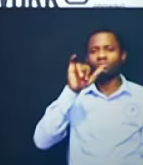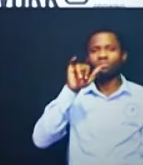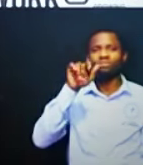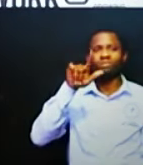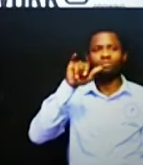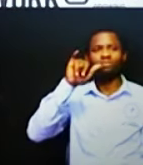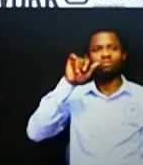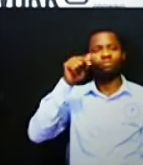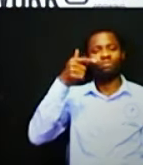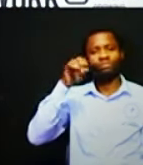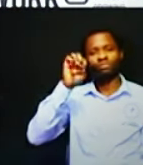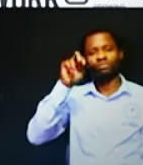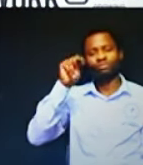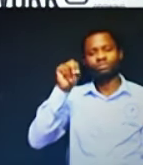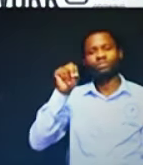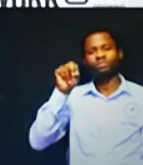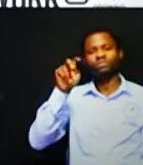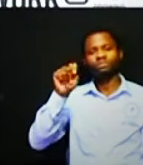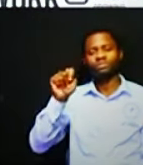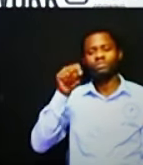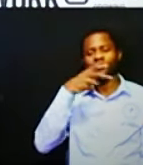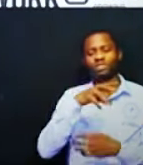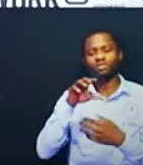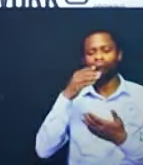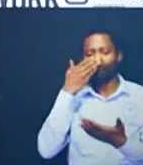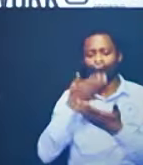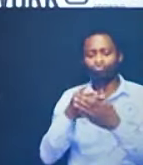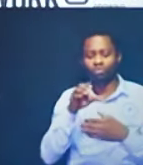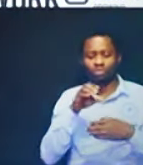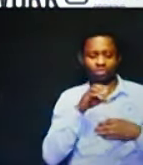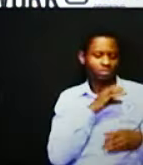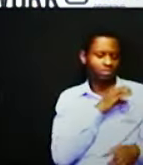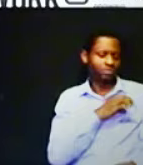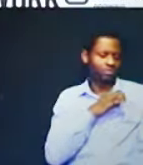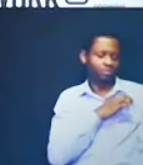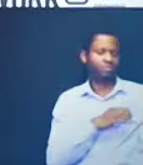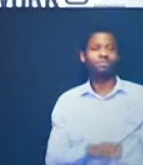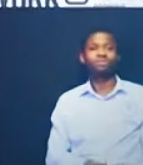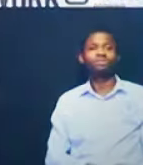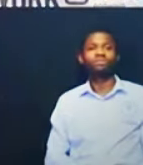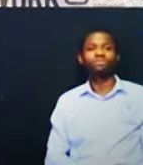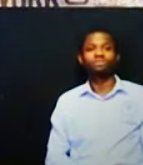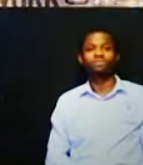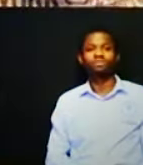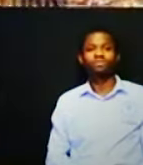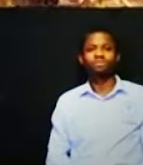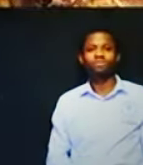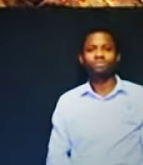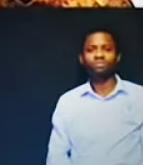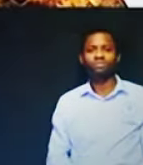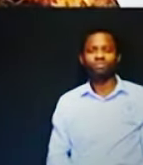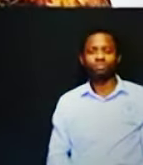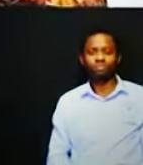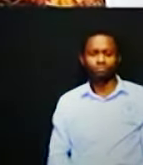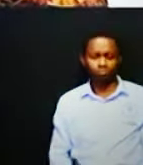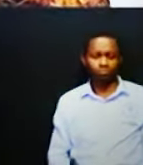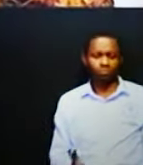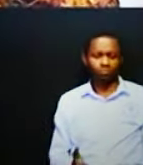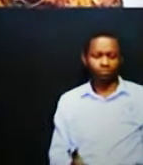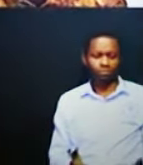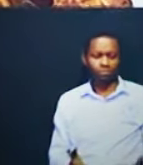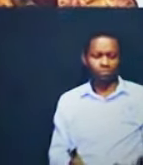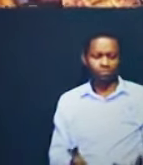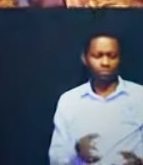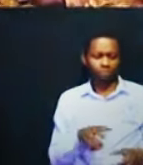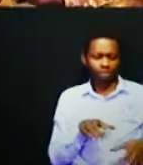se obeye nsi e wo ne obeye bia ho na obi a obu ani ni die ekura ho abra bo. Yeah, carry yourself well. Modian se